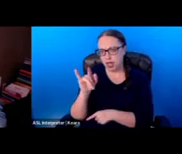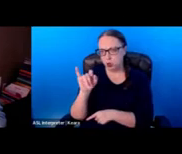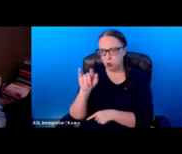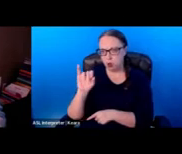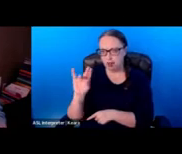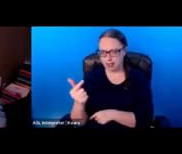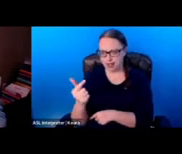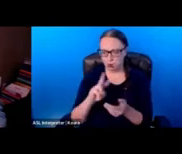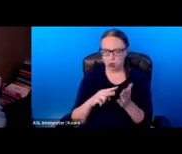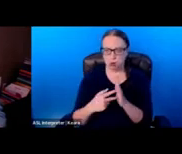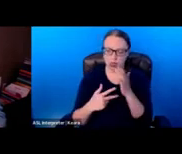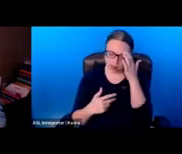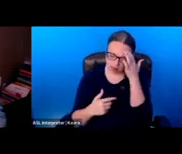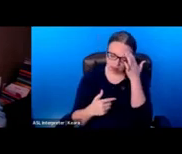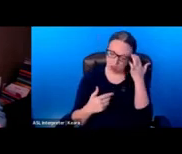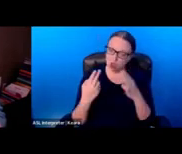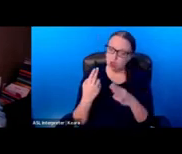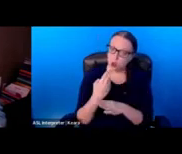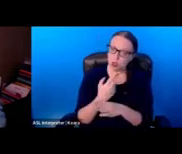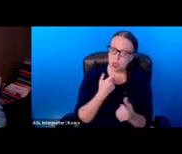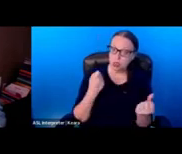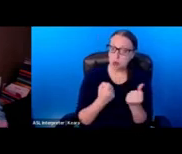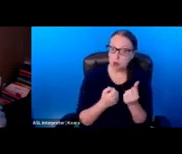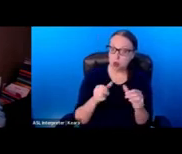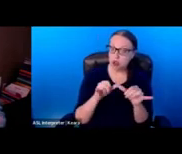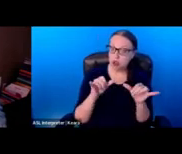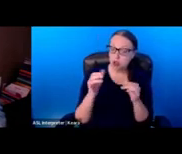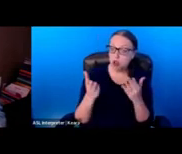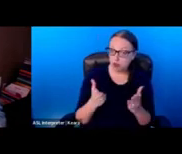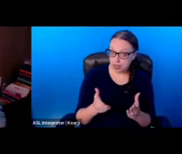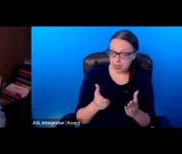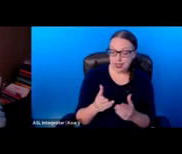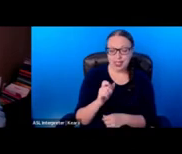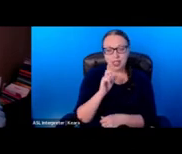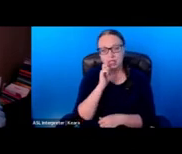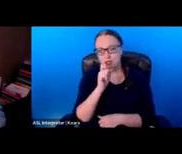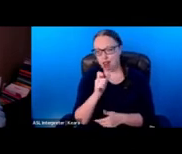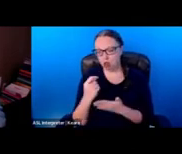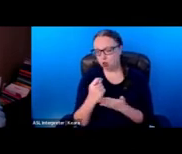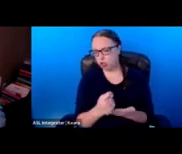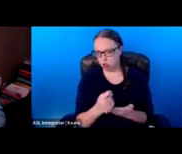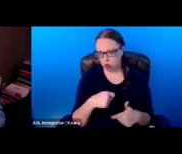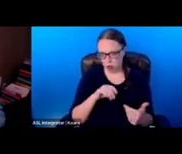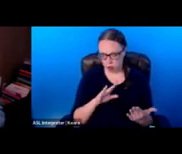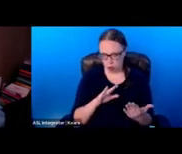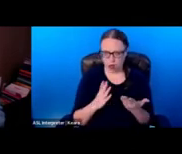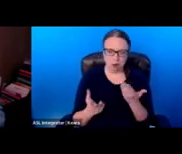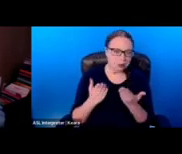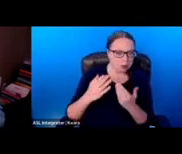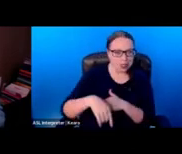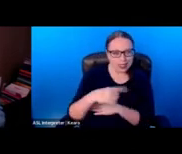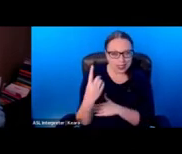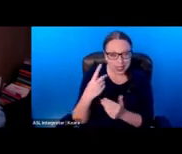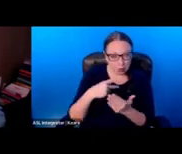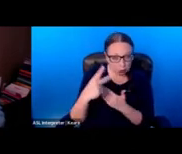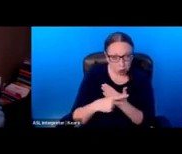really, you know, utilizing the support services in a non-traditional way. Not necessarily, there might be a day program